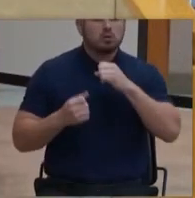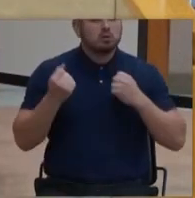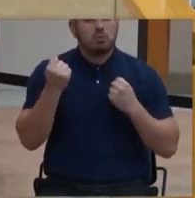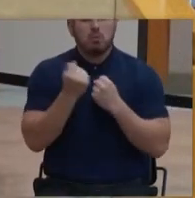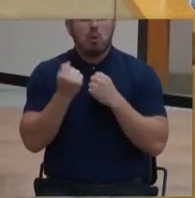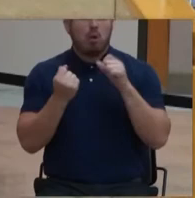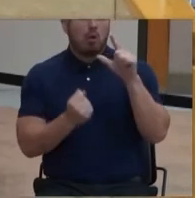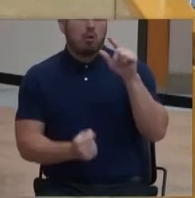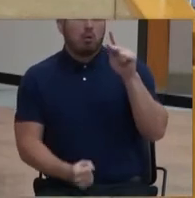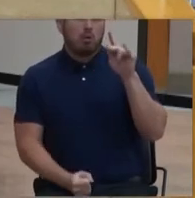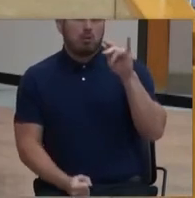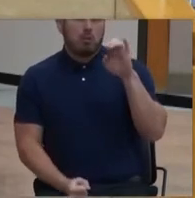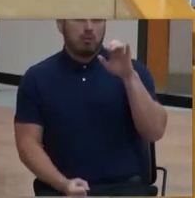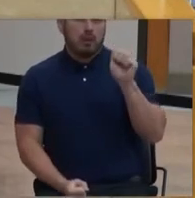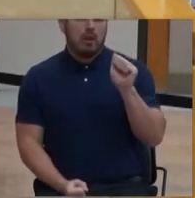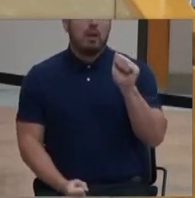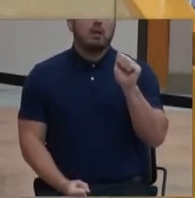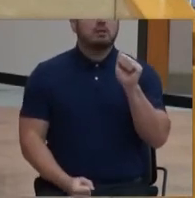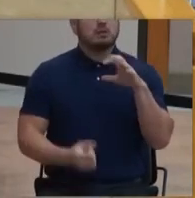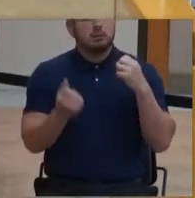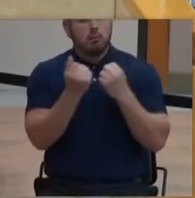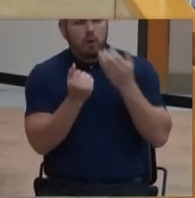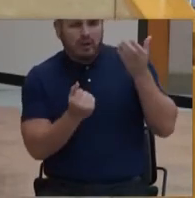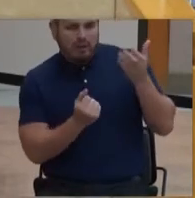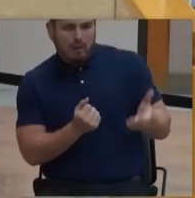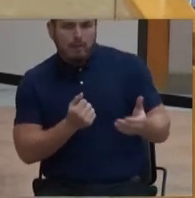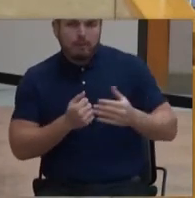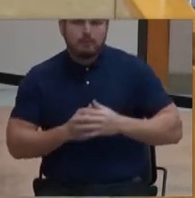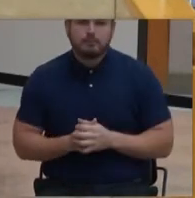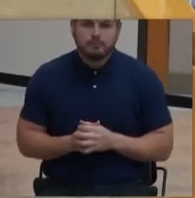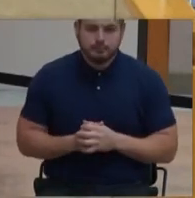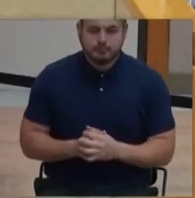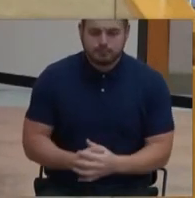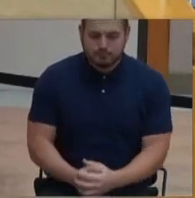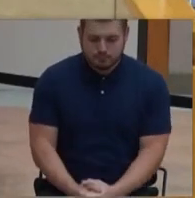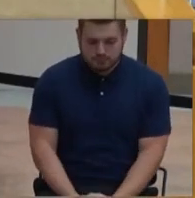leukemia and to show their support for him.